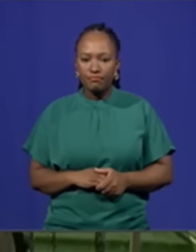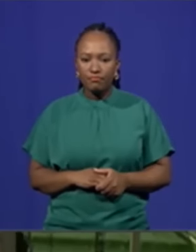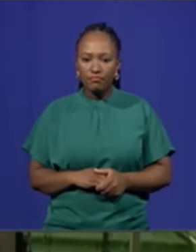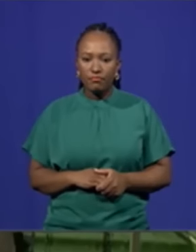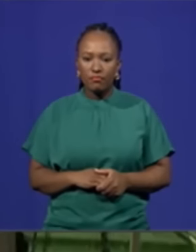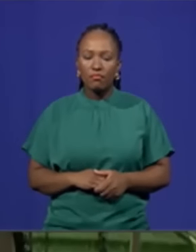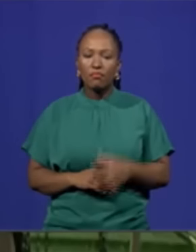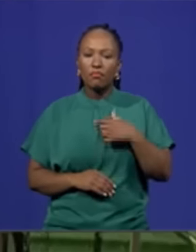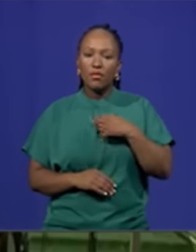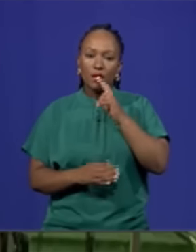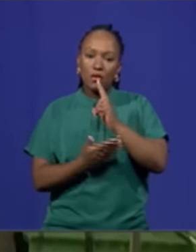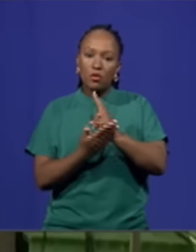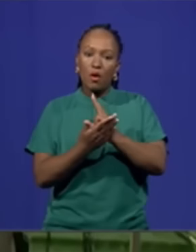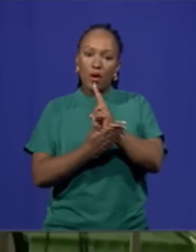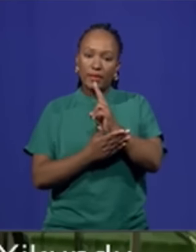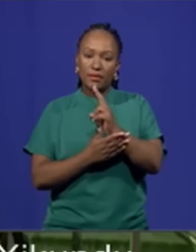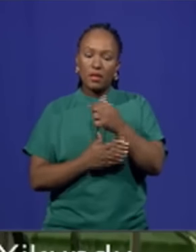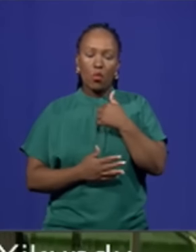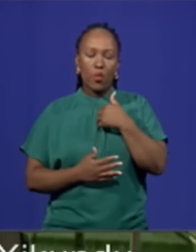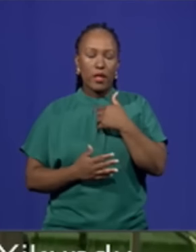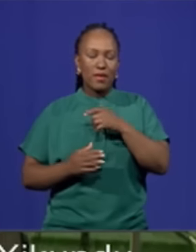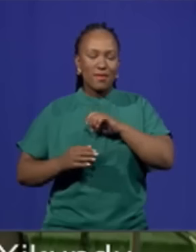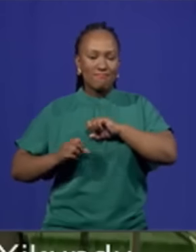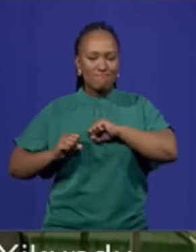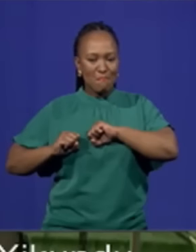we are really broken beyond repair.